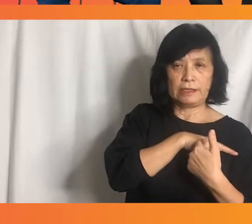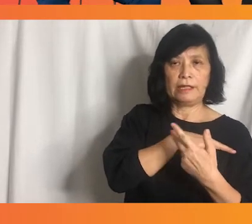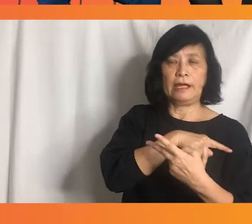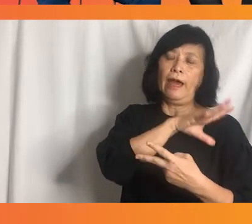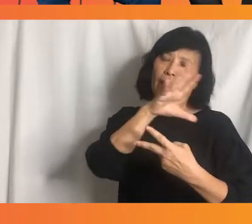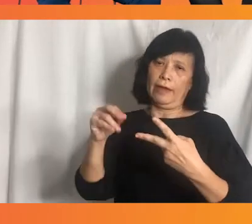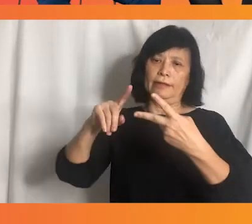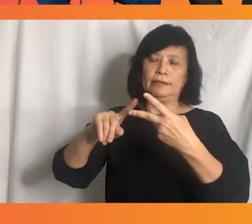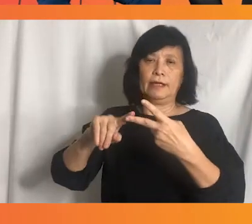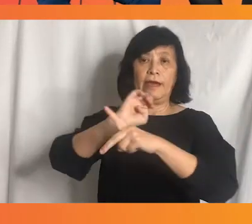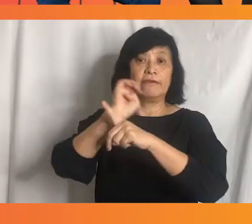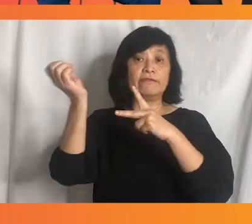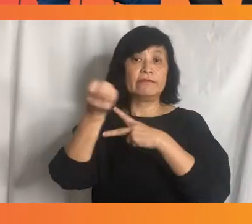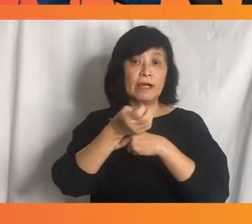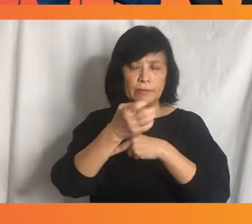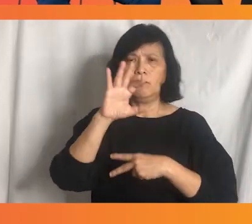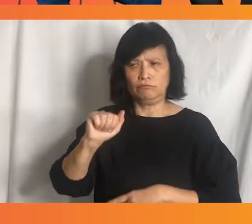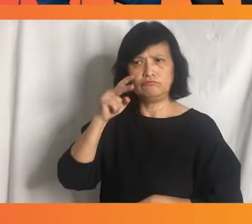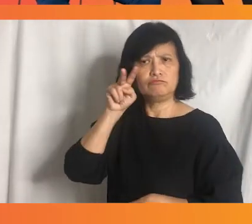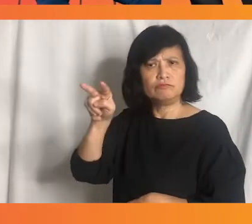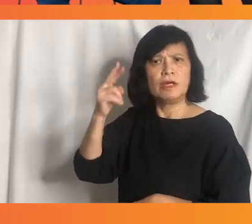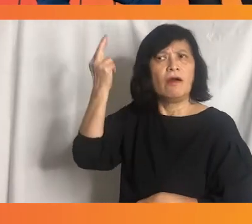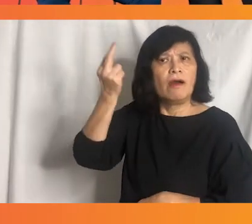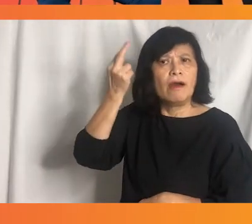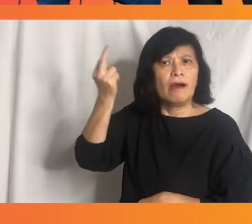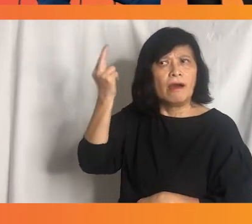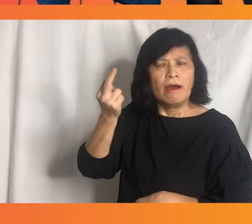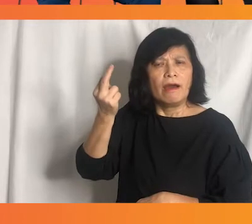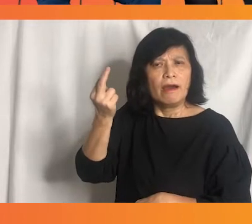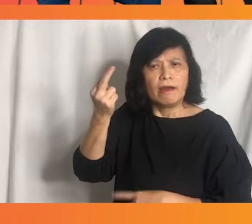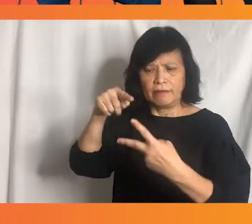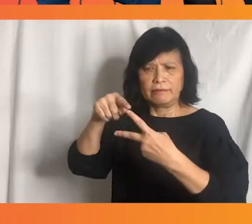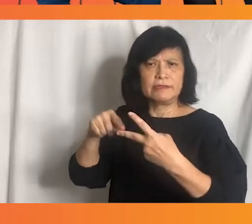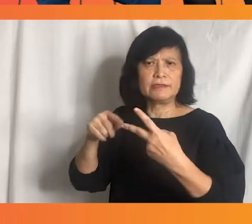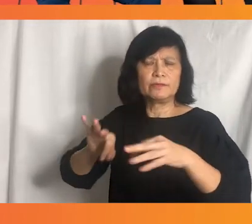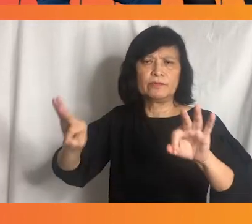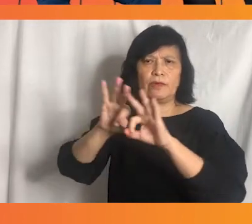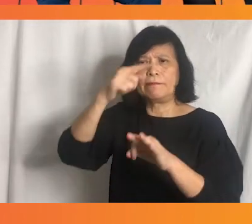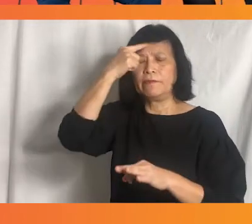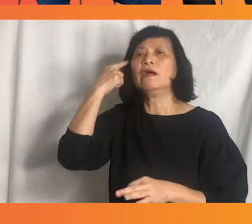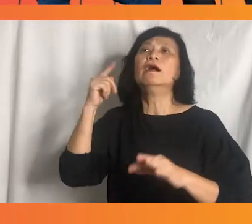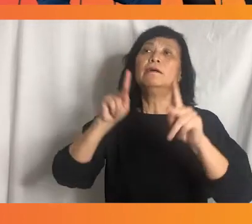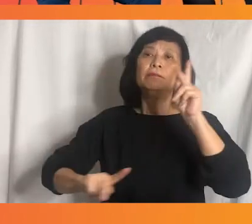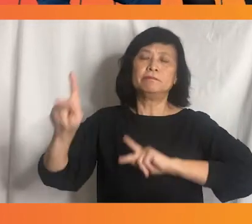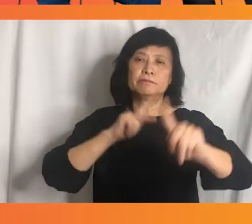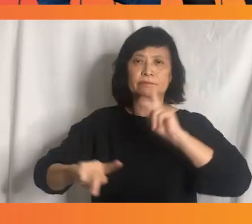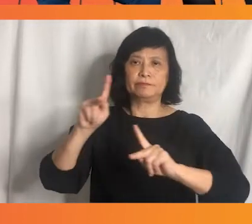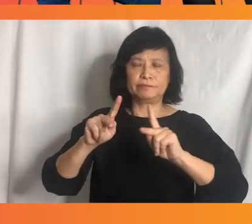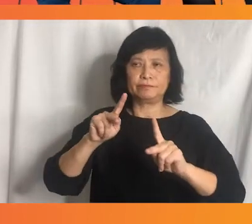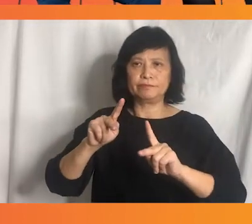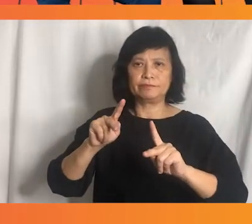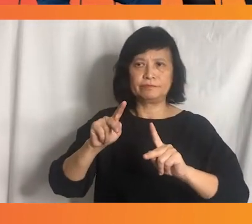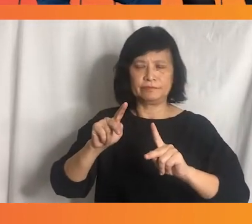the environment, we often can see that the reason why we need to address them is because people usually within the contemplation or